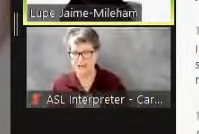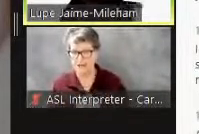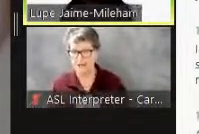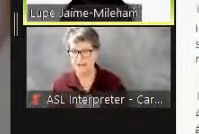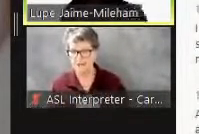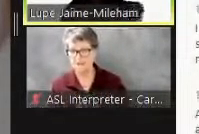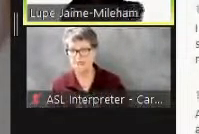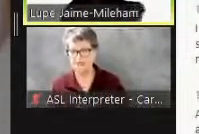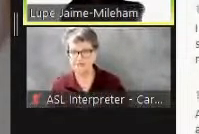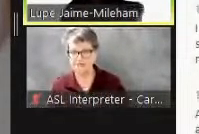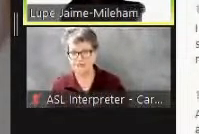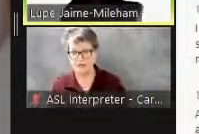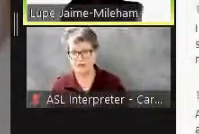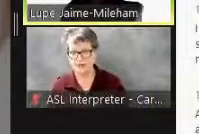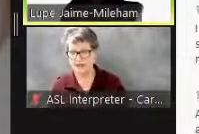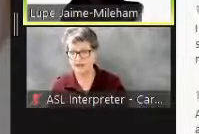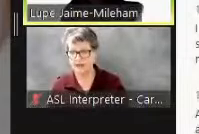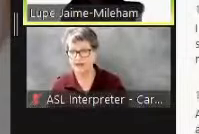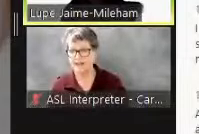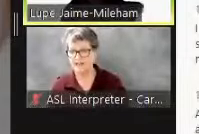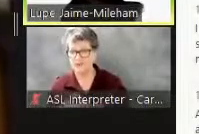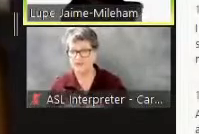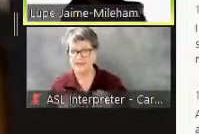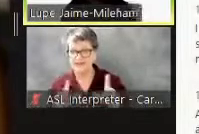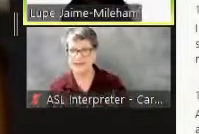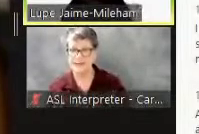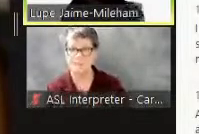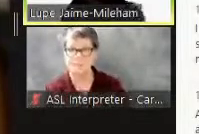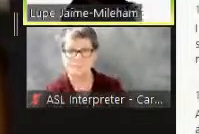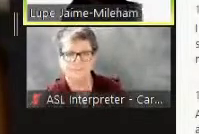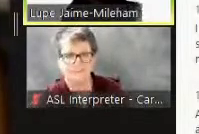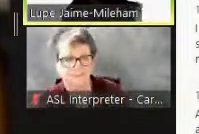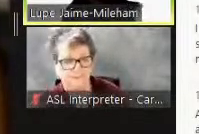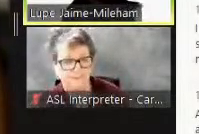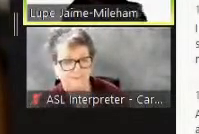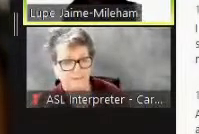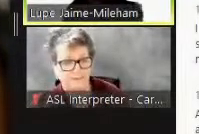this. Let's go to the next slide.